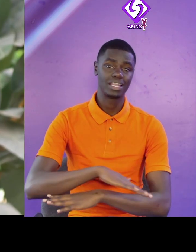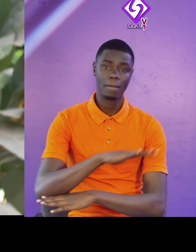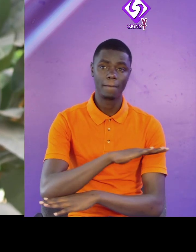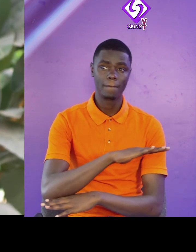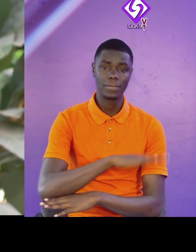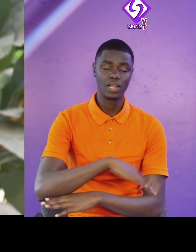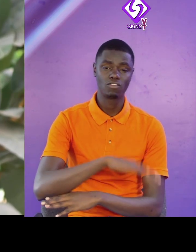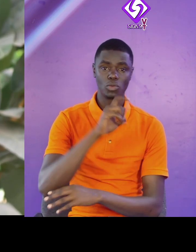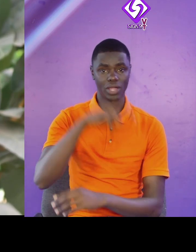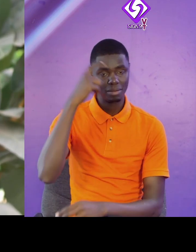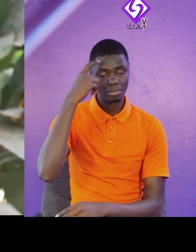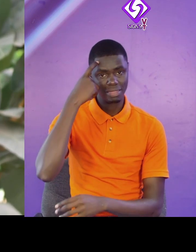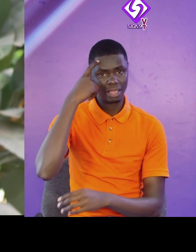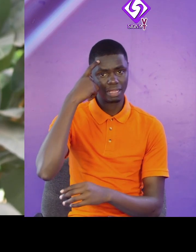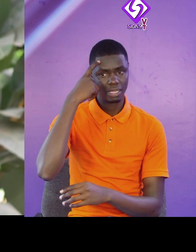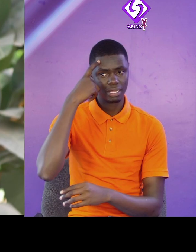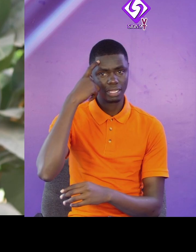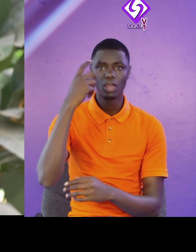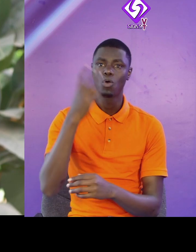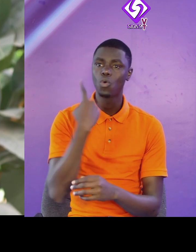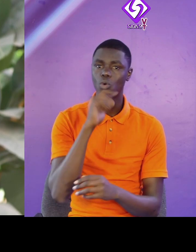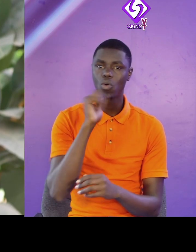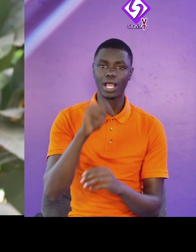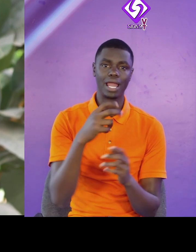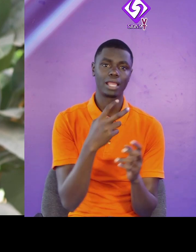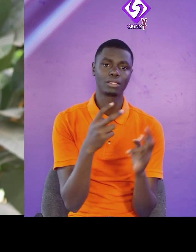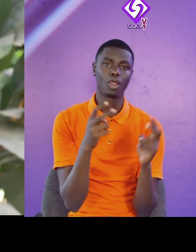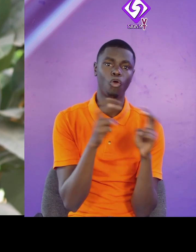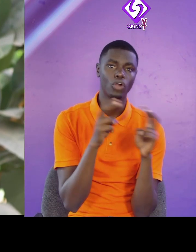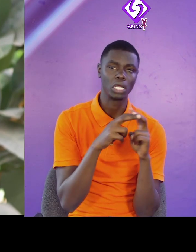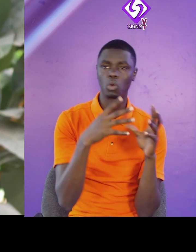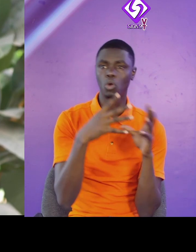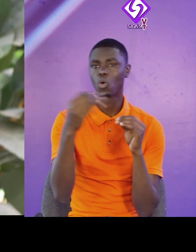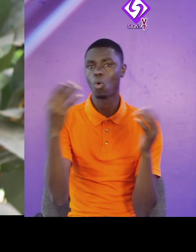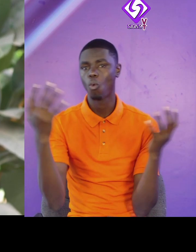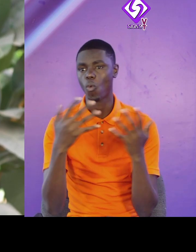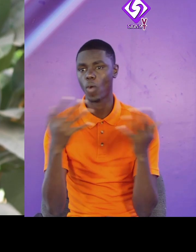all right, who can I contact or where can I go to seek help?